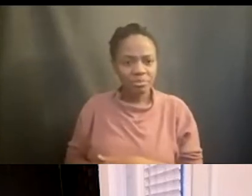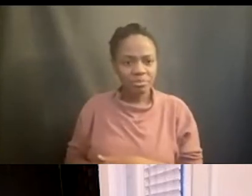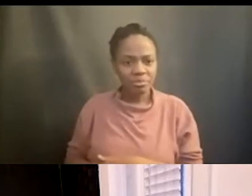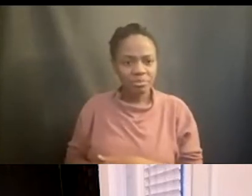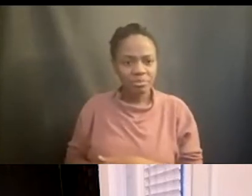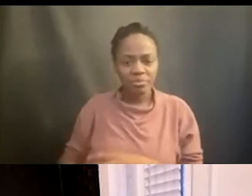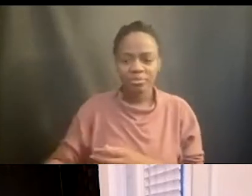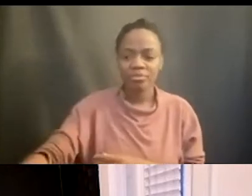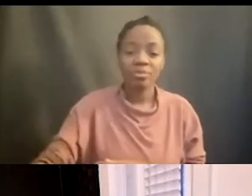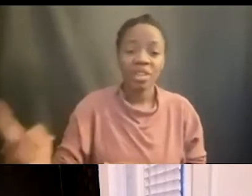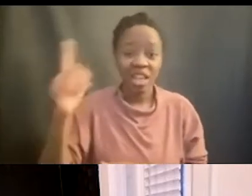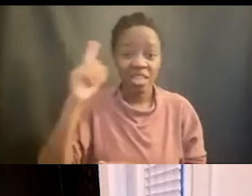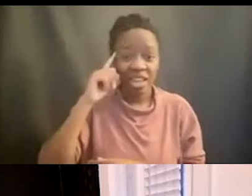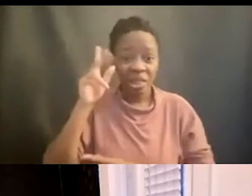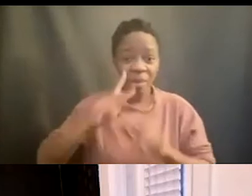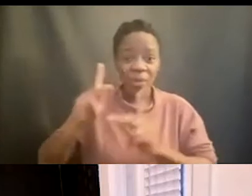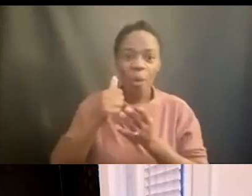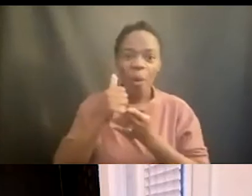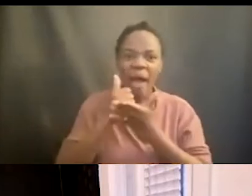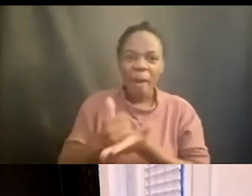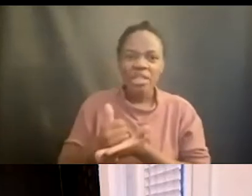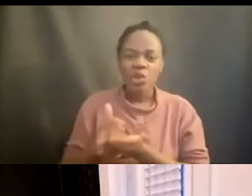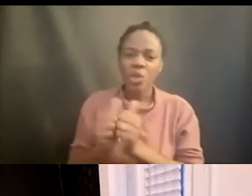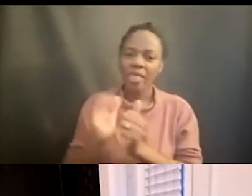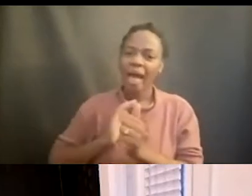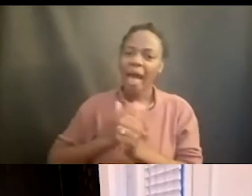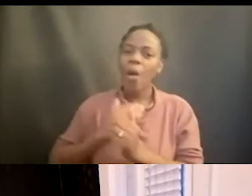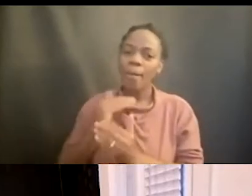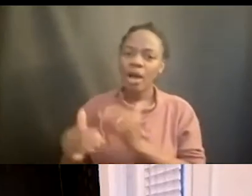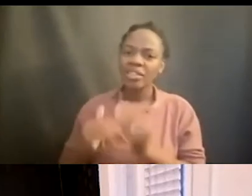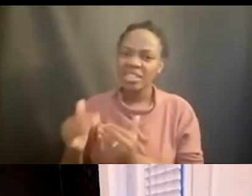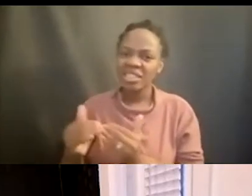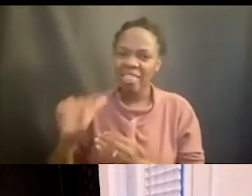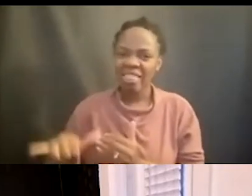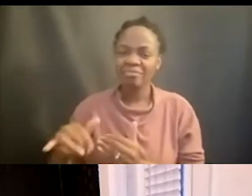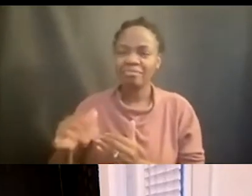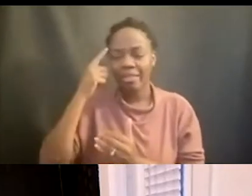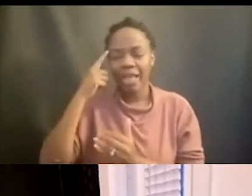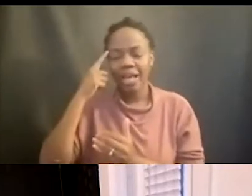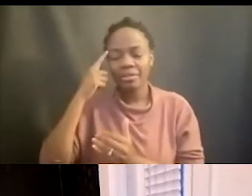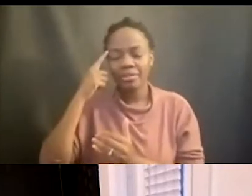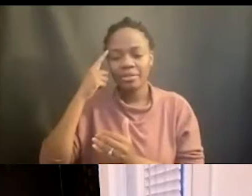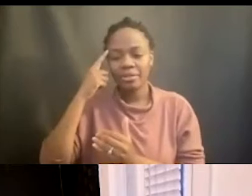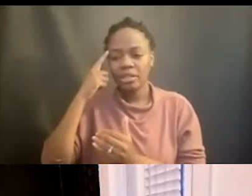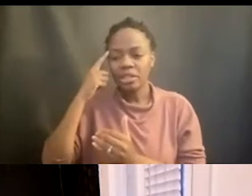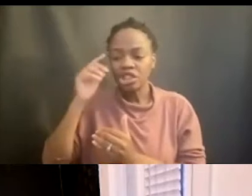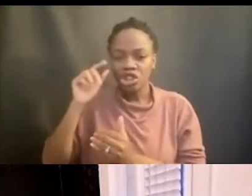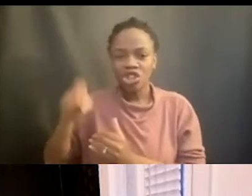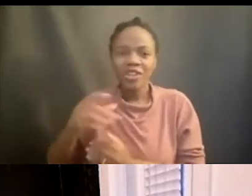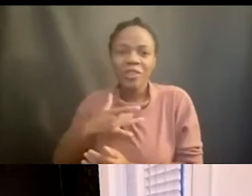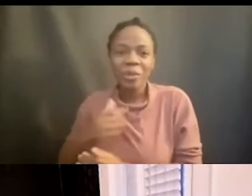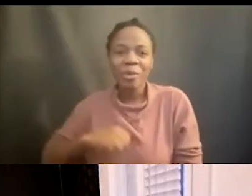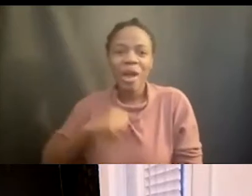that get us here is something to extremely be proud of. And now I think one of you, and you